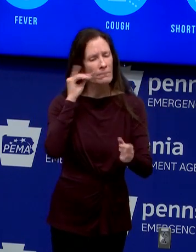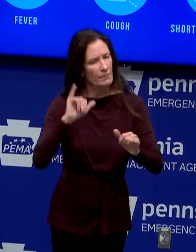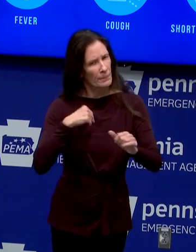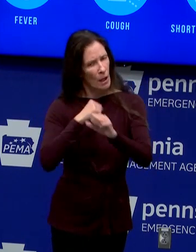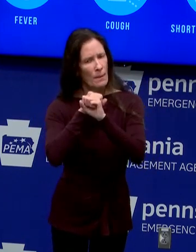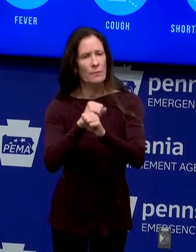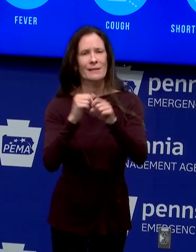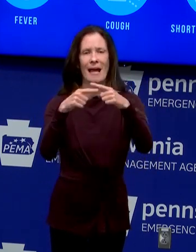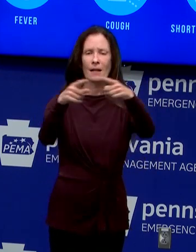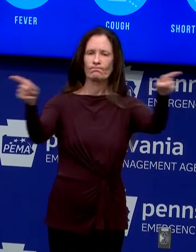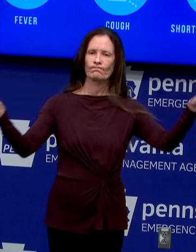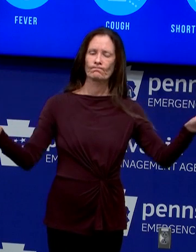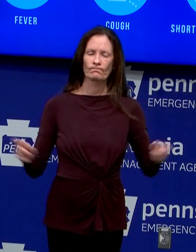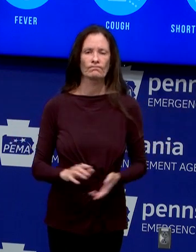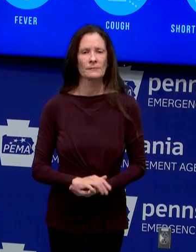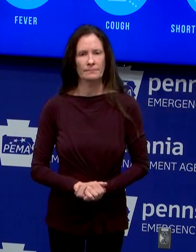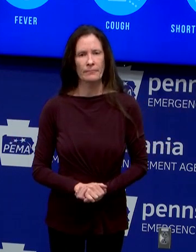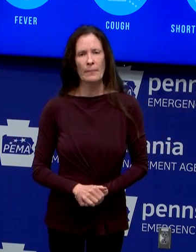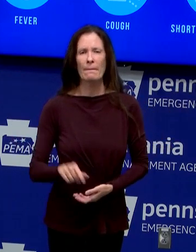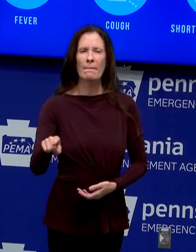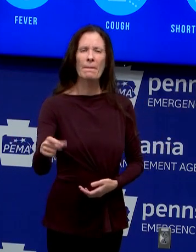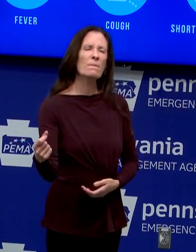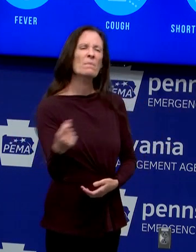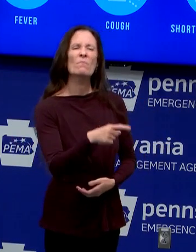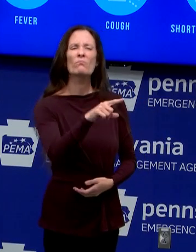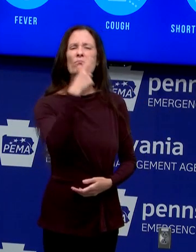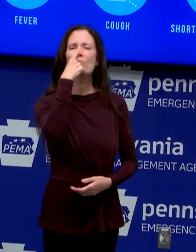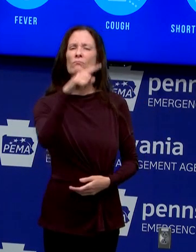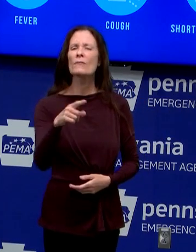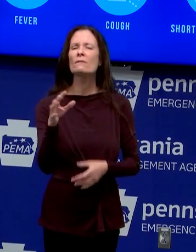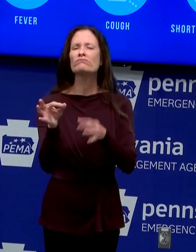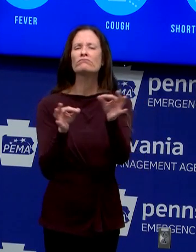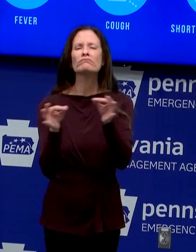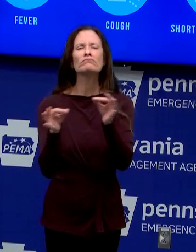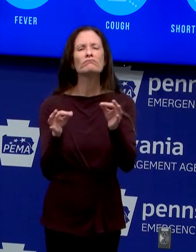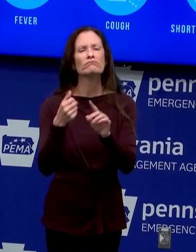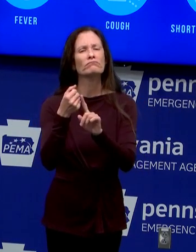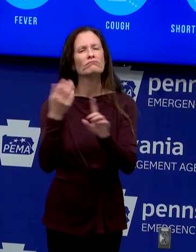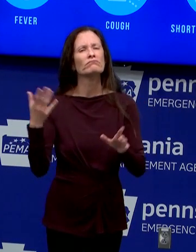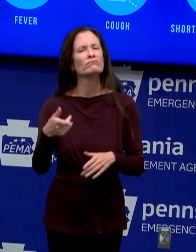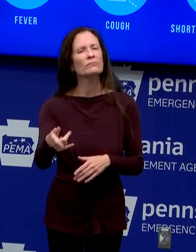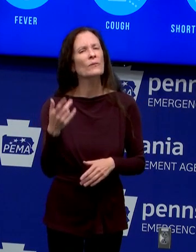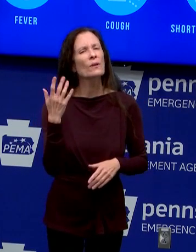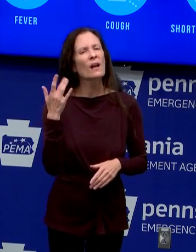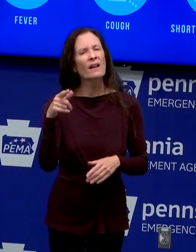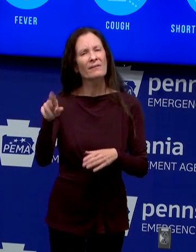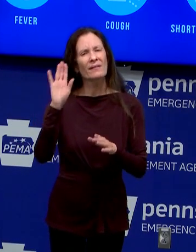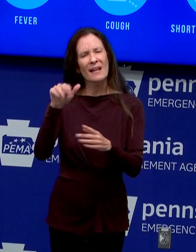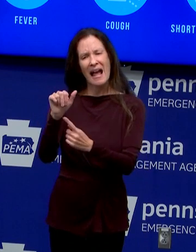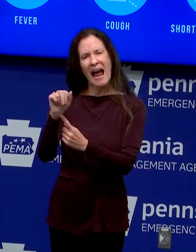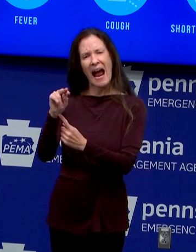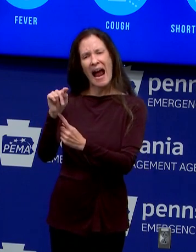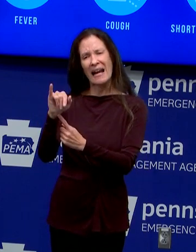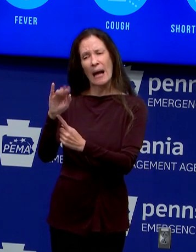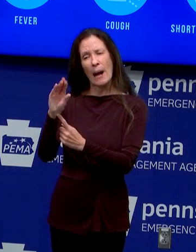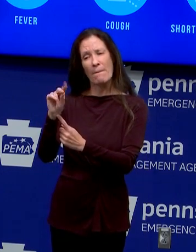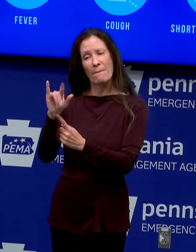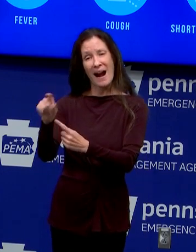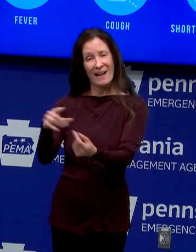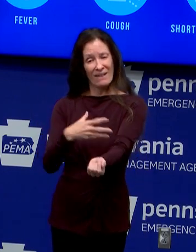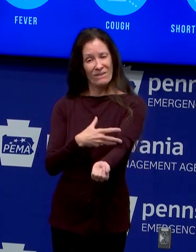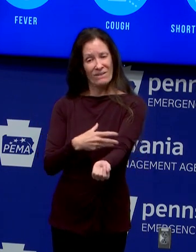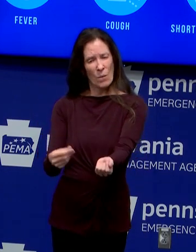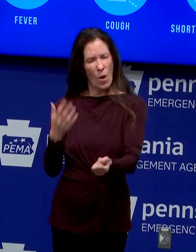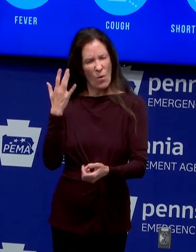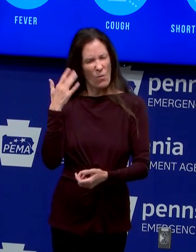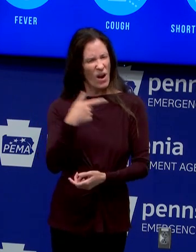Can you elaborate as to why you are not reporting antibody test results? We are reporting antibody